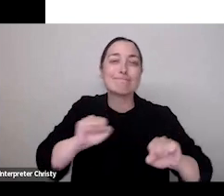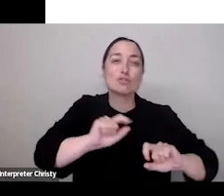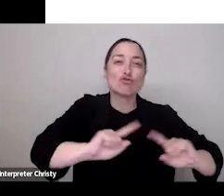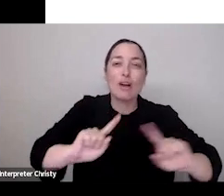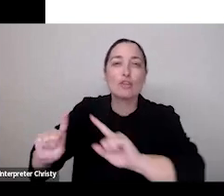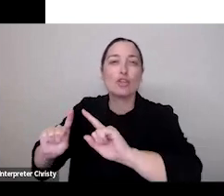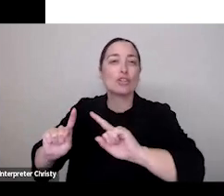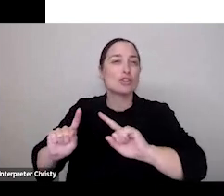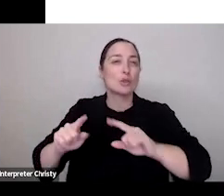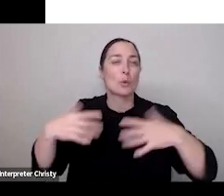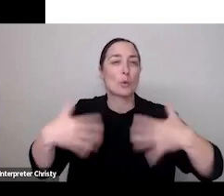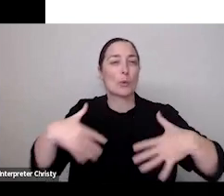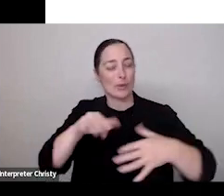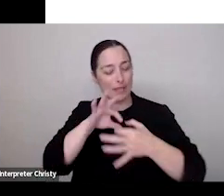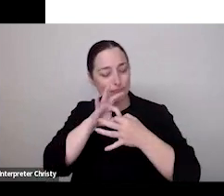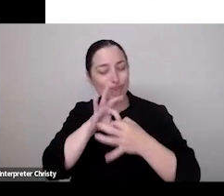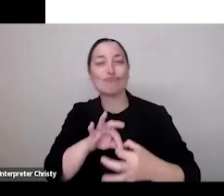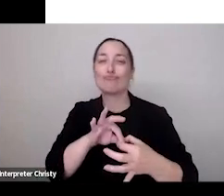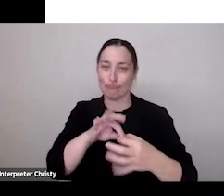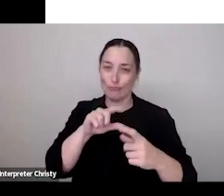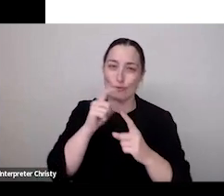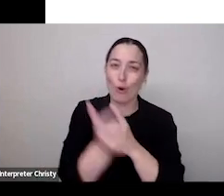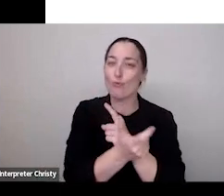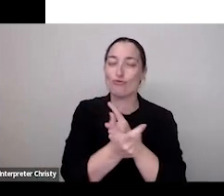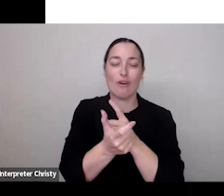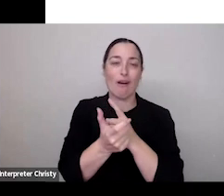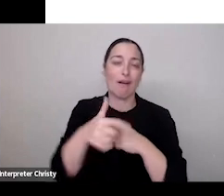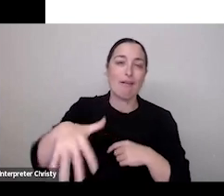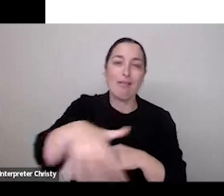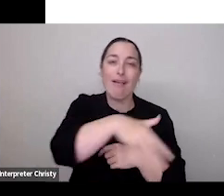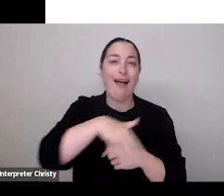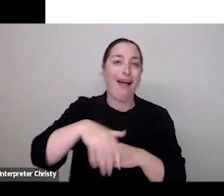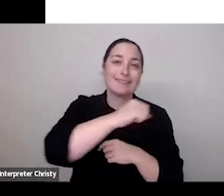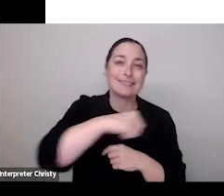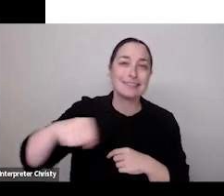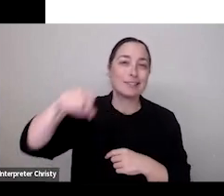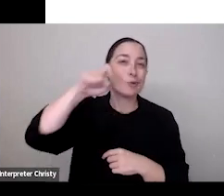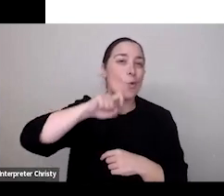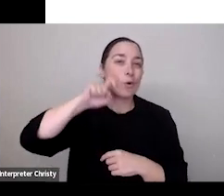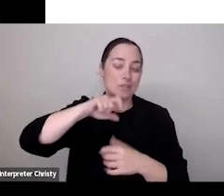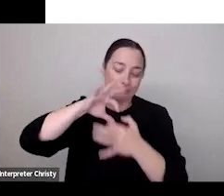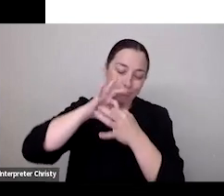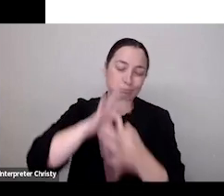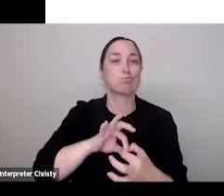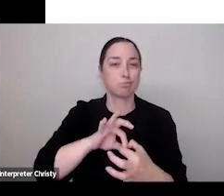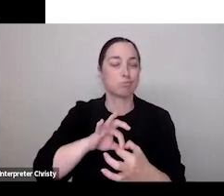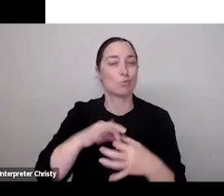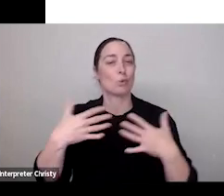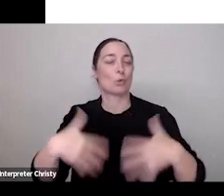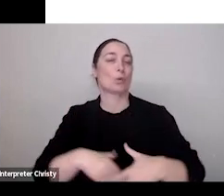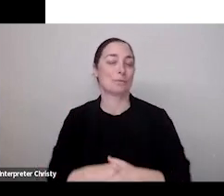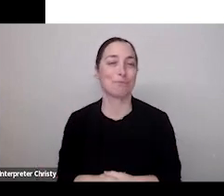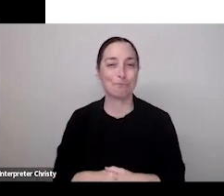ongoing culture and connection to the land, the sea and the waters across Australia. So as is